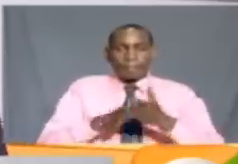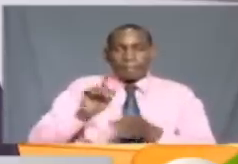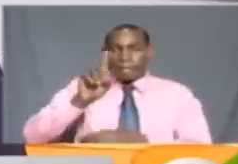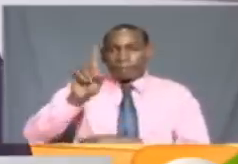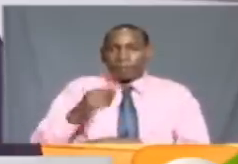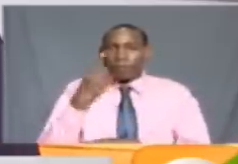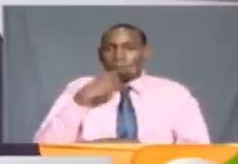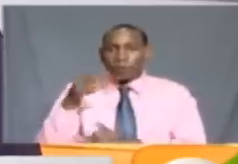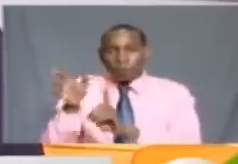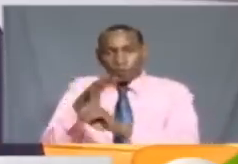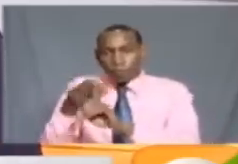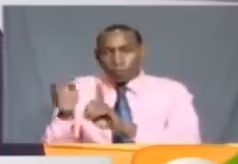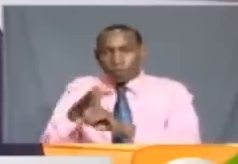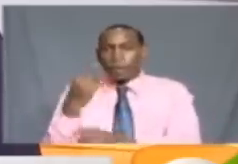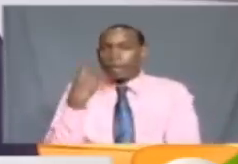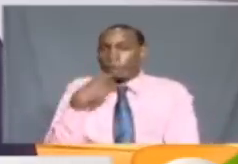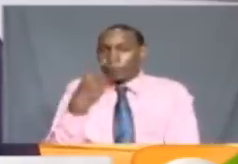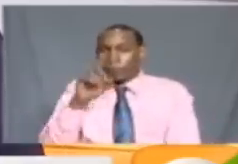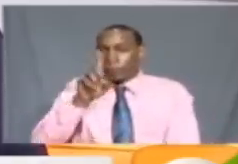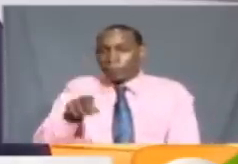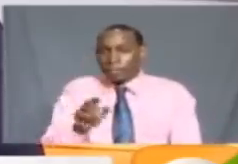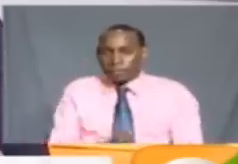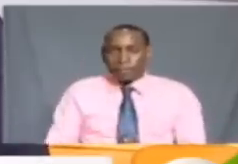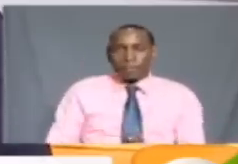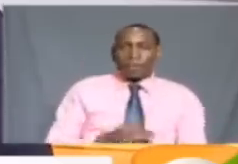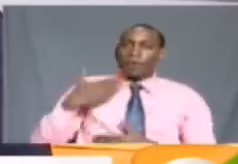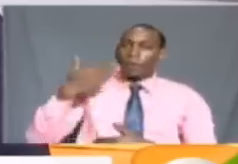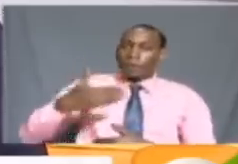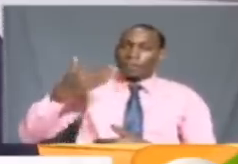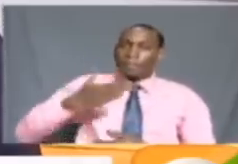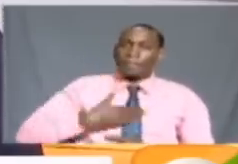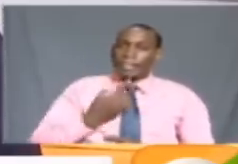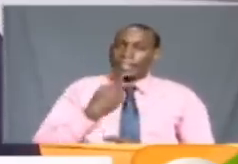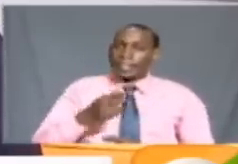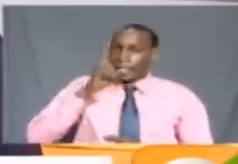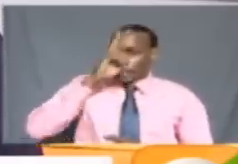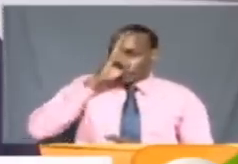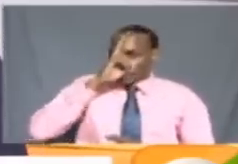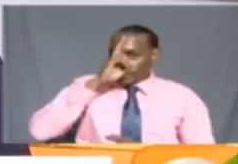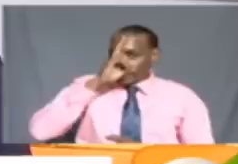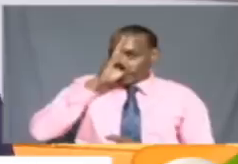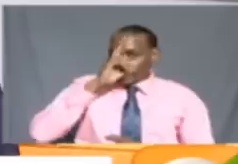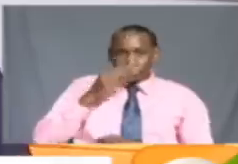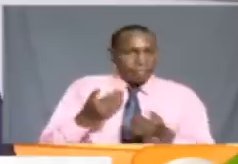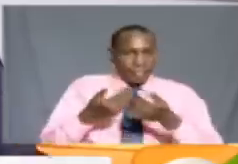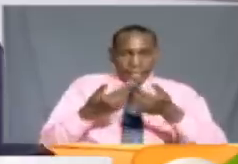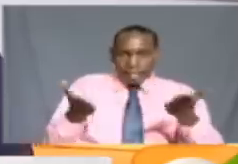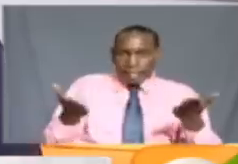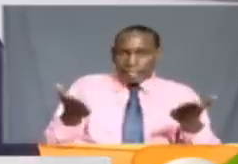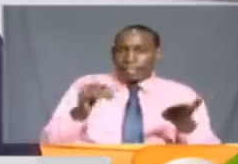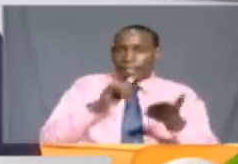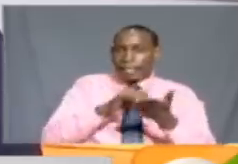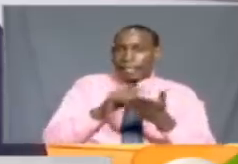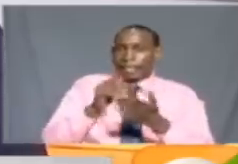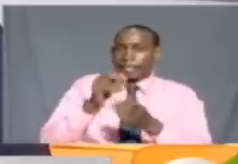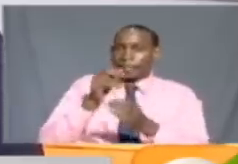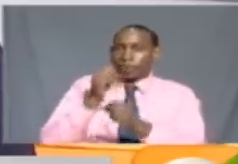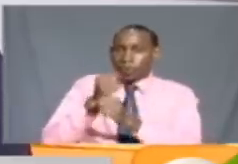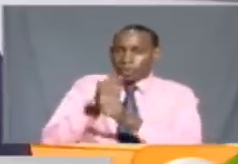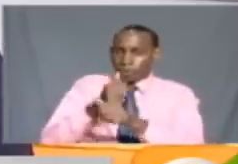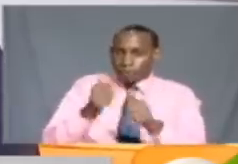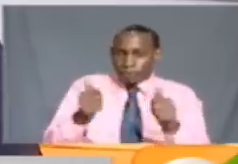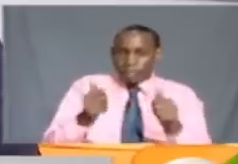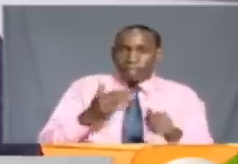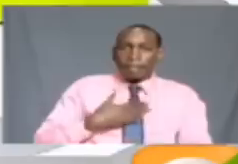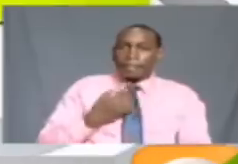who lured who and all these things. And a lot of times I've told the police, and this practice, for whoever, the ones who've done it, has worked. I've